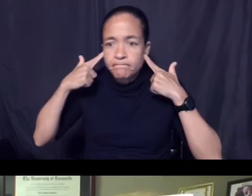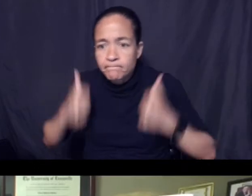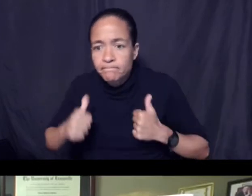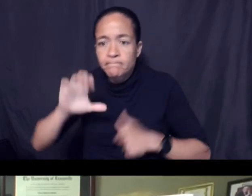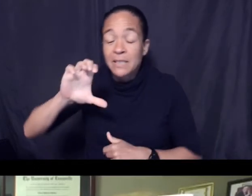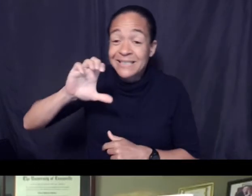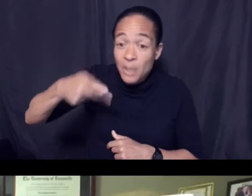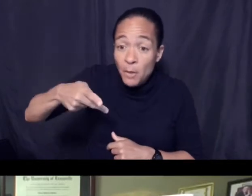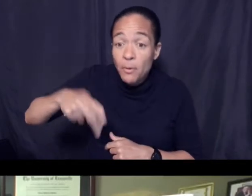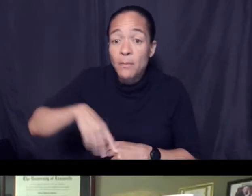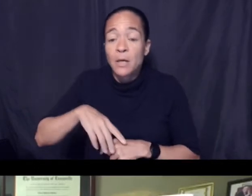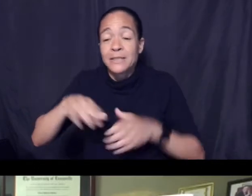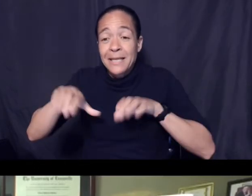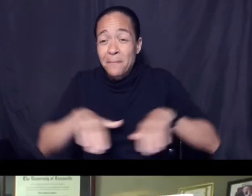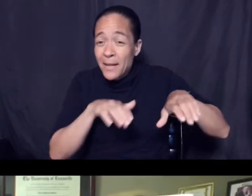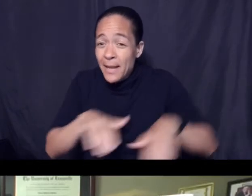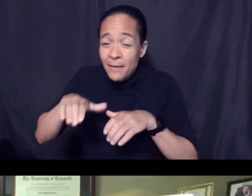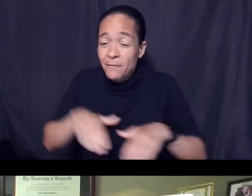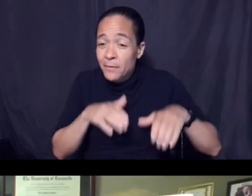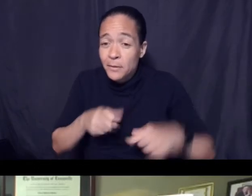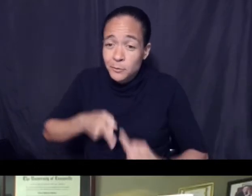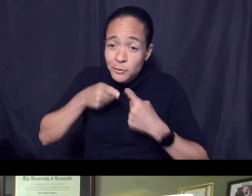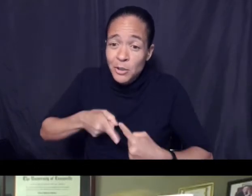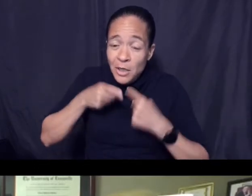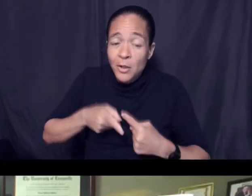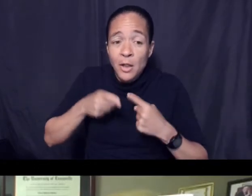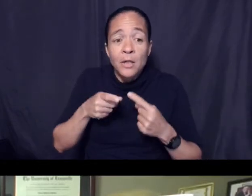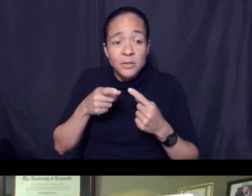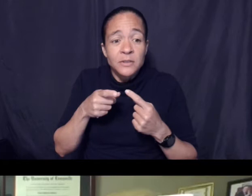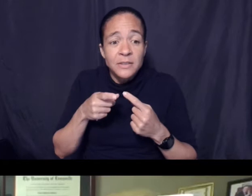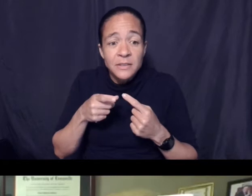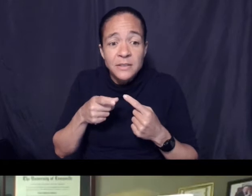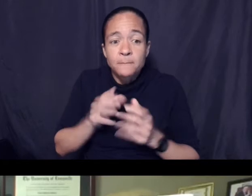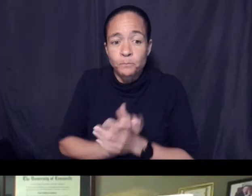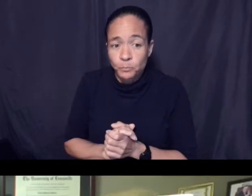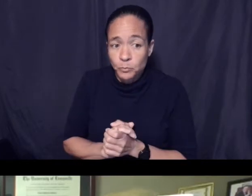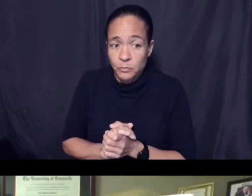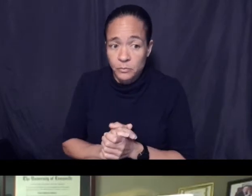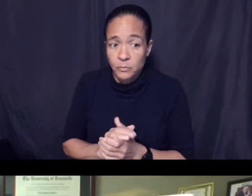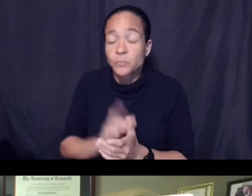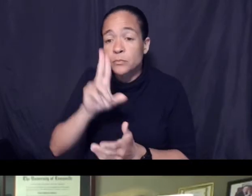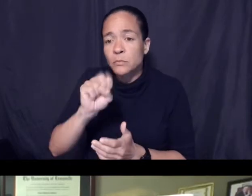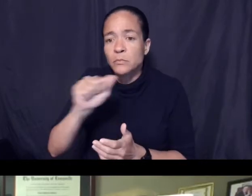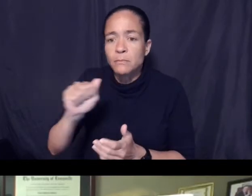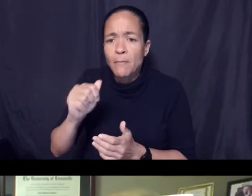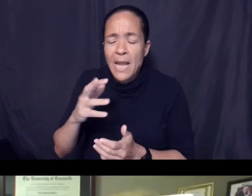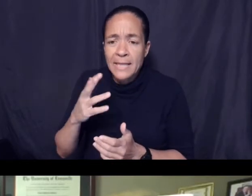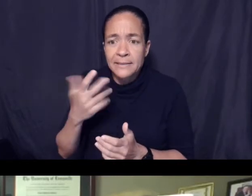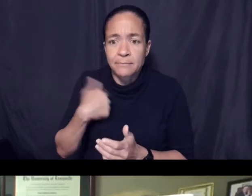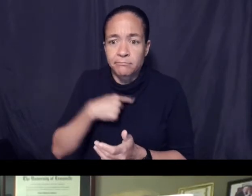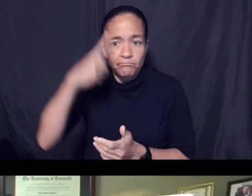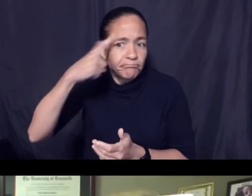palsy, behavioral problems, and seizures. In our country, it's thought that roughly 400